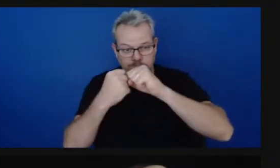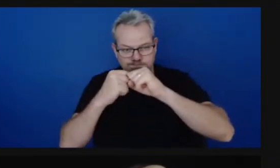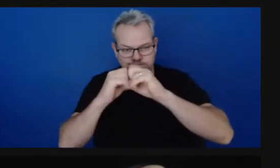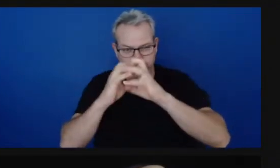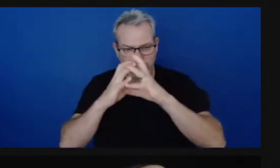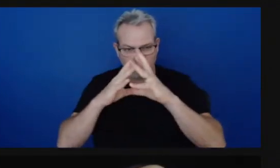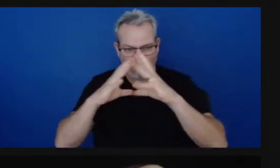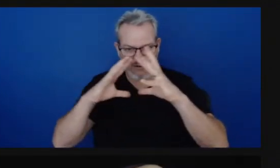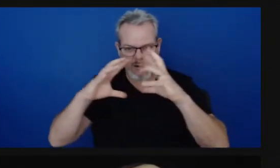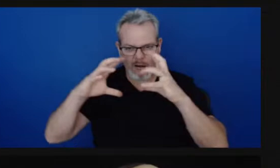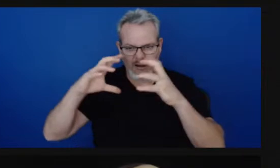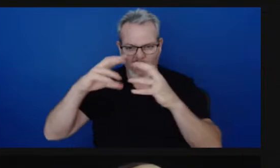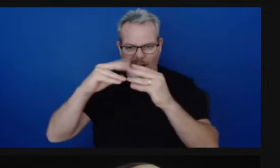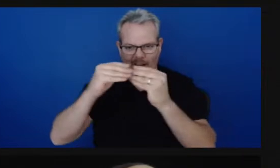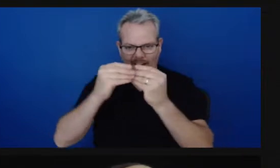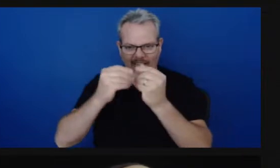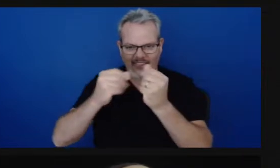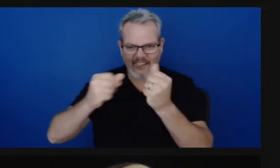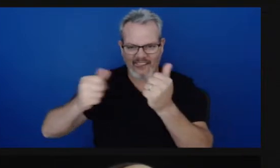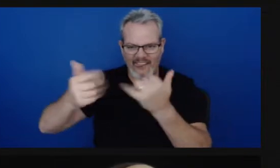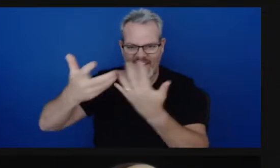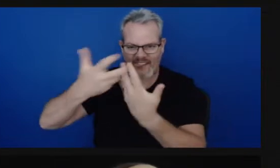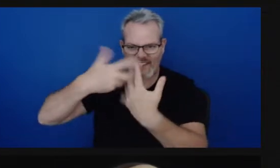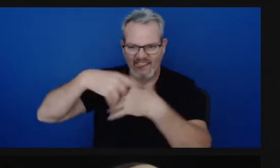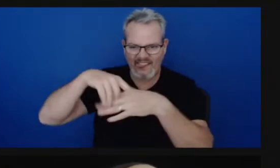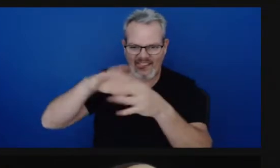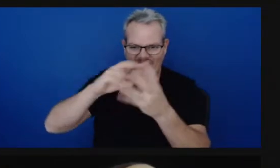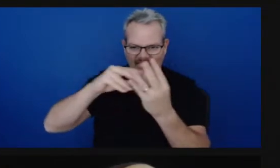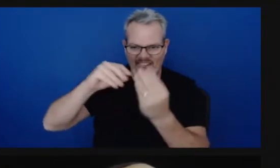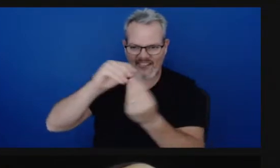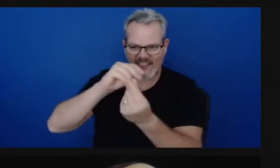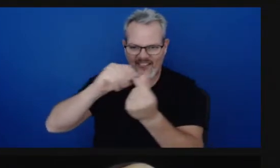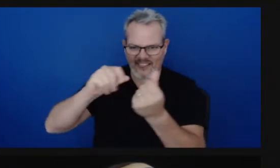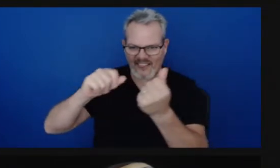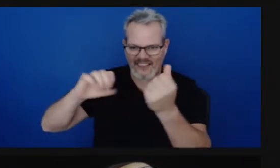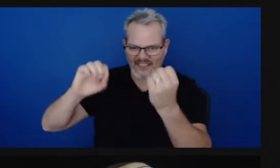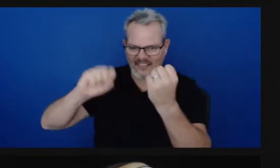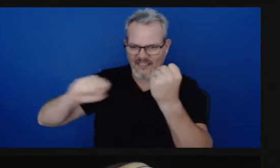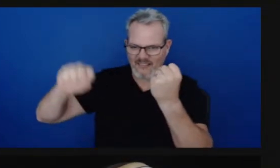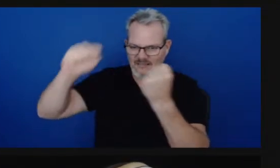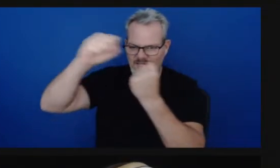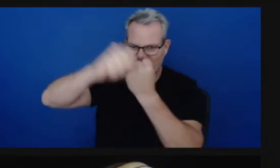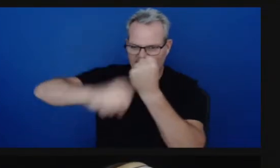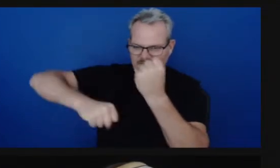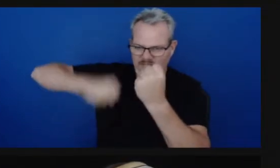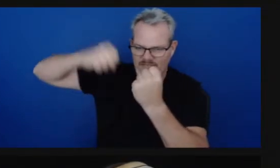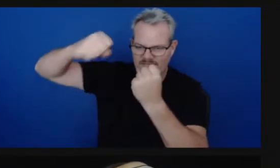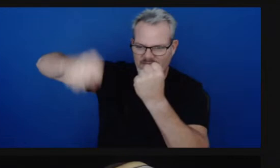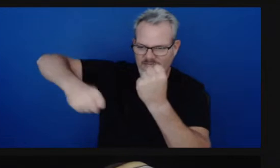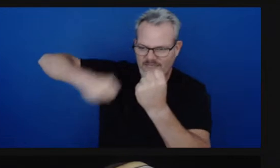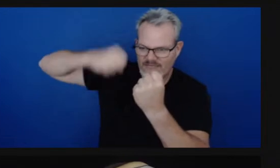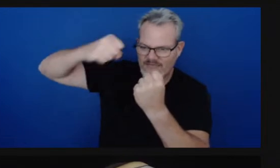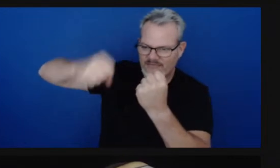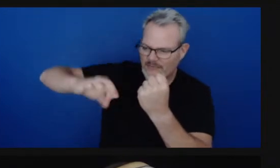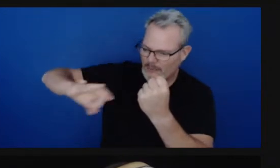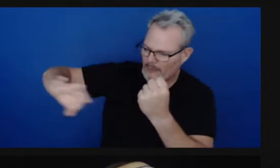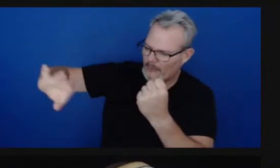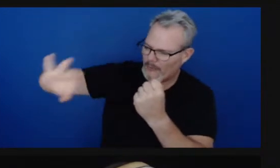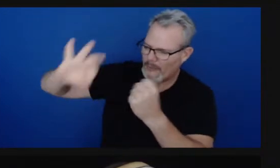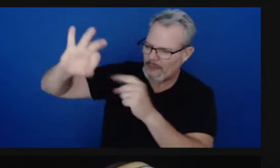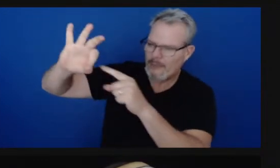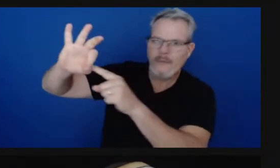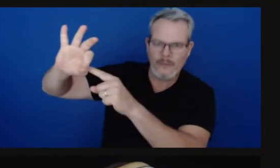angle. And you see it's spinning out. The moon is going to end up being this blob over here, the far